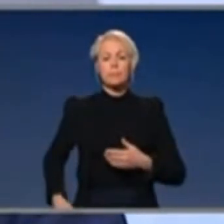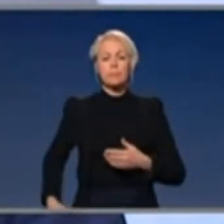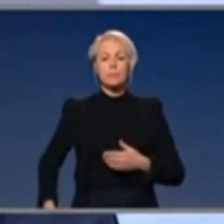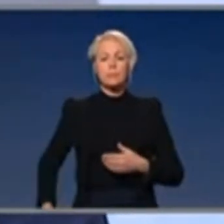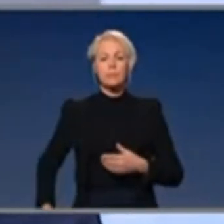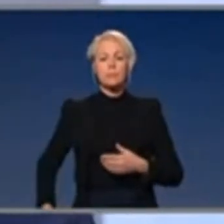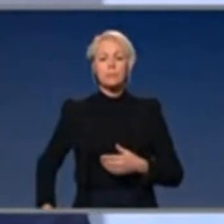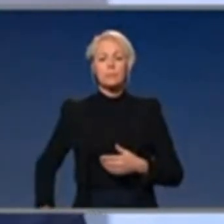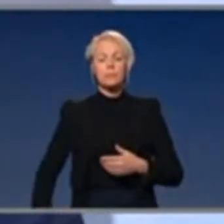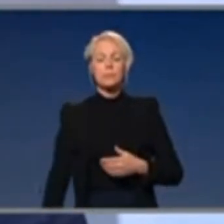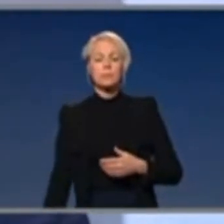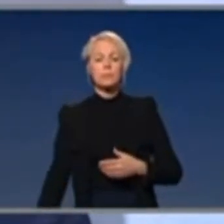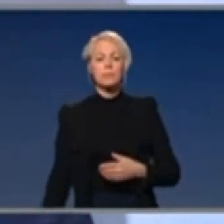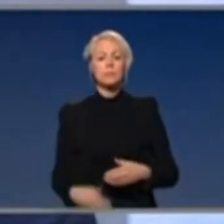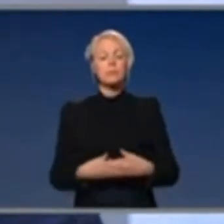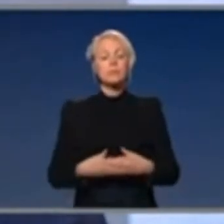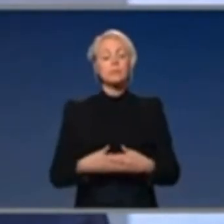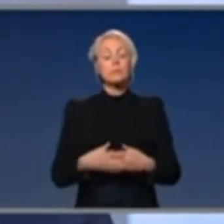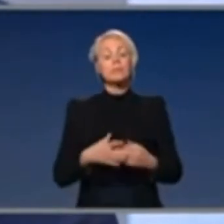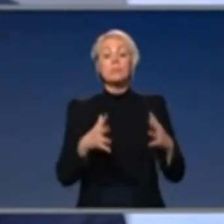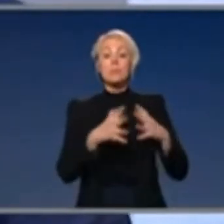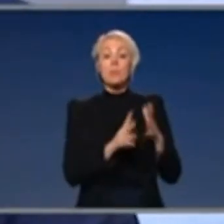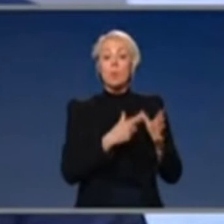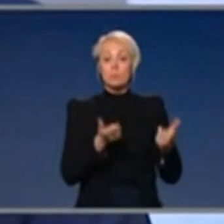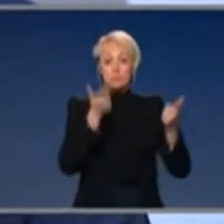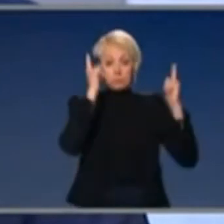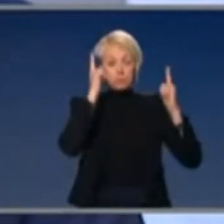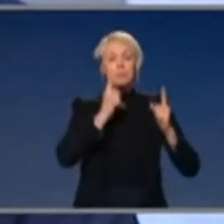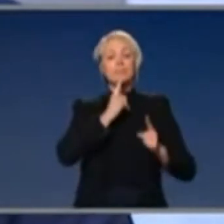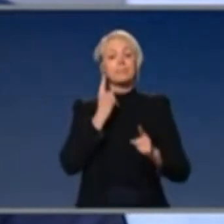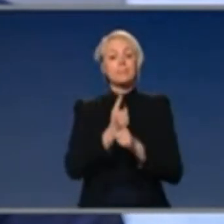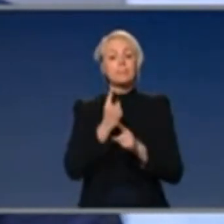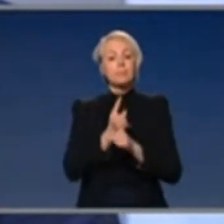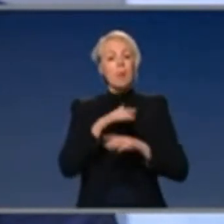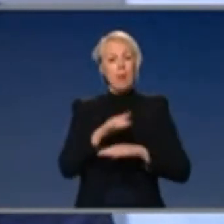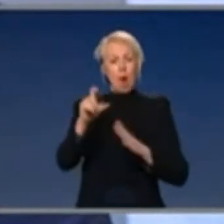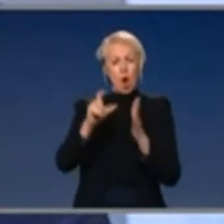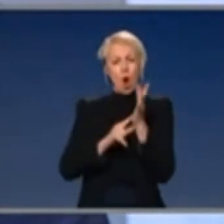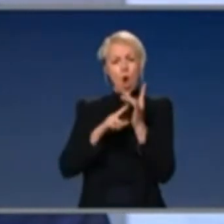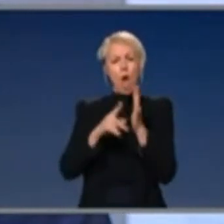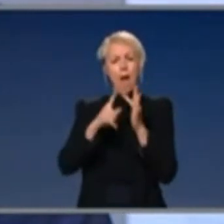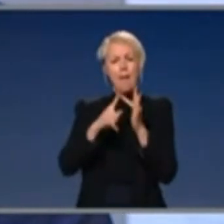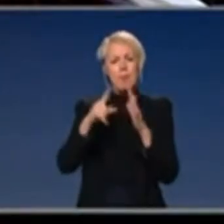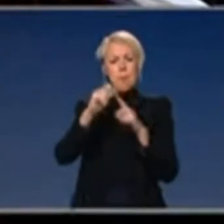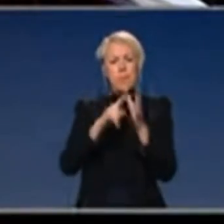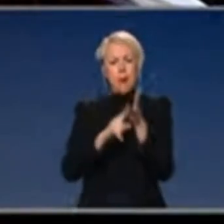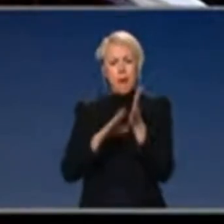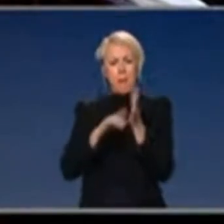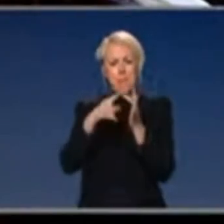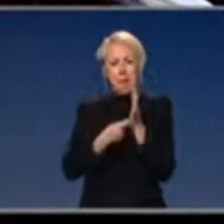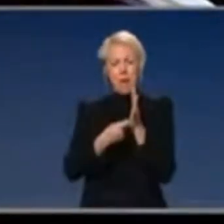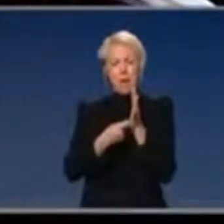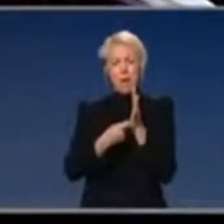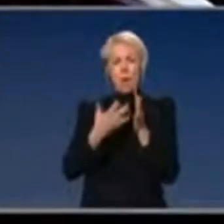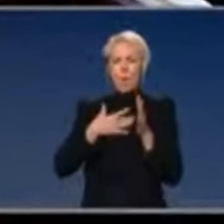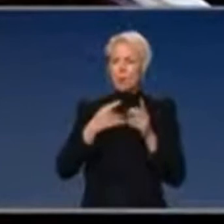support WA's request for the border court trial brought on by Clive Palmer be vacated and a fresh trial be ordered. WA says